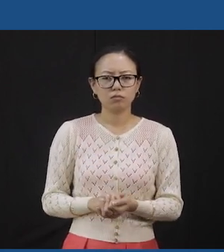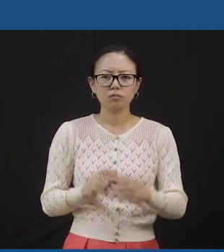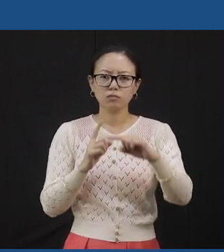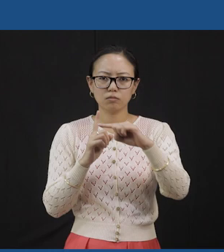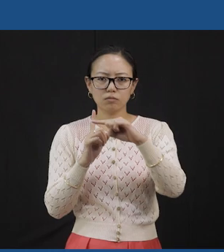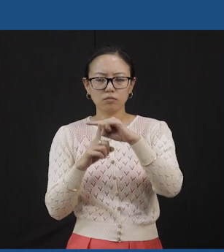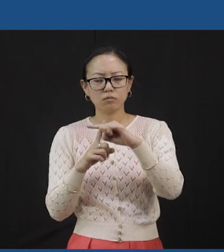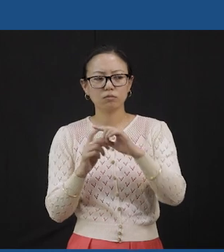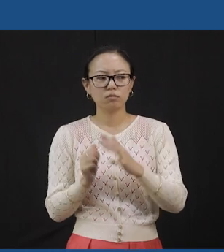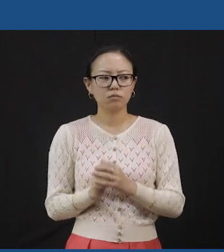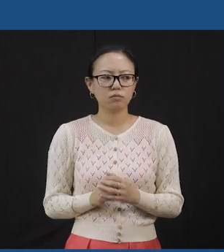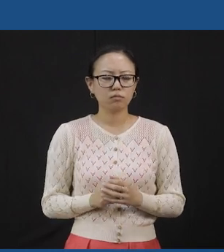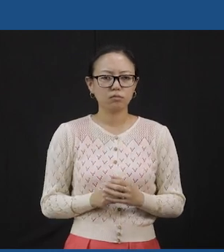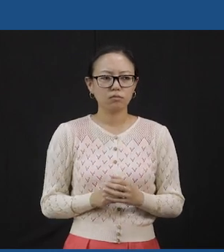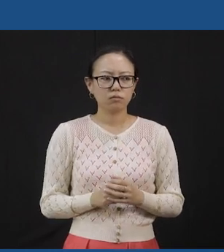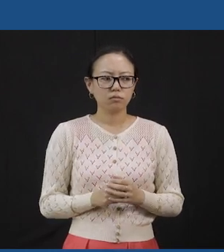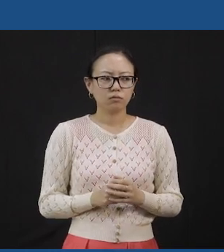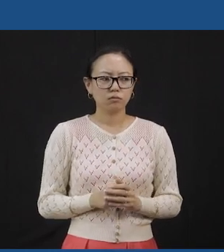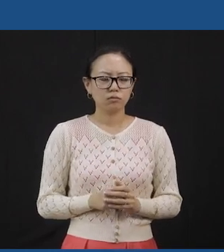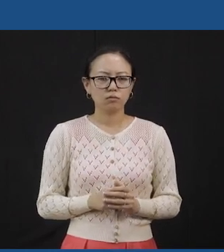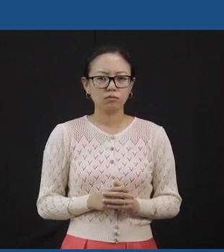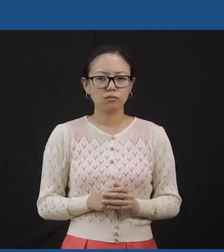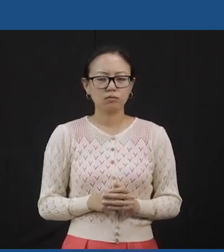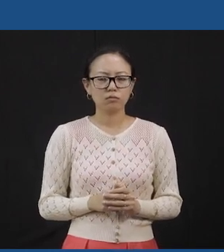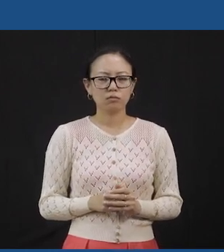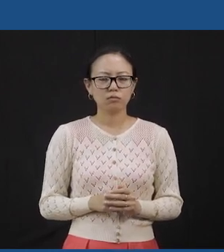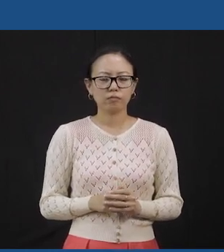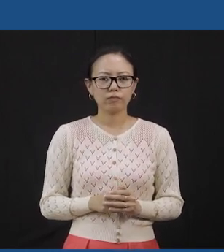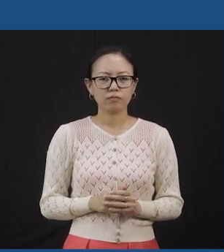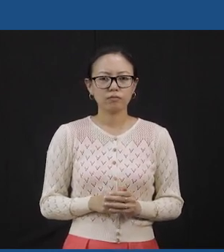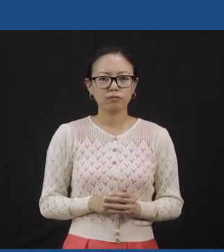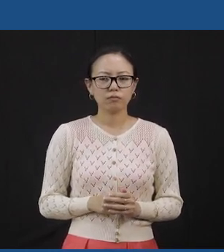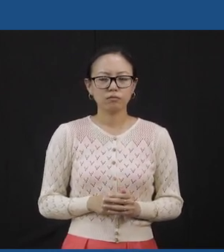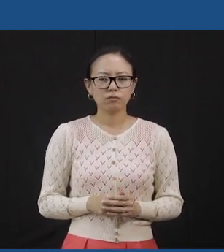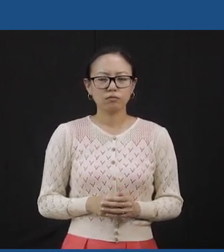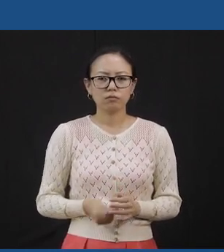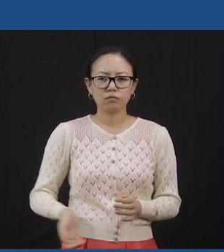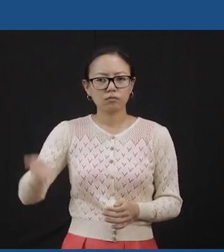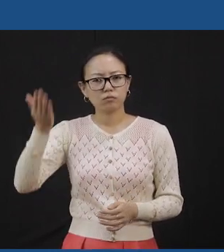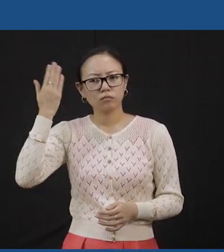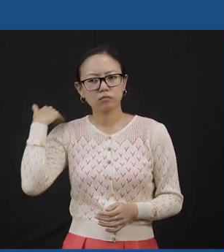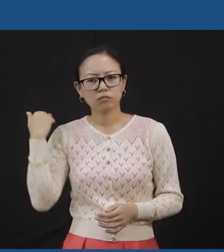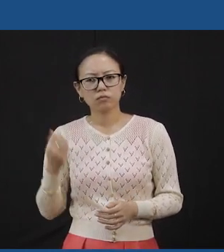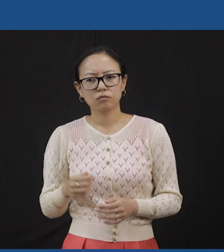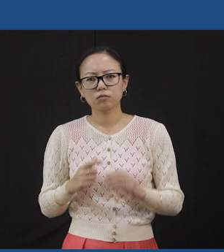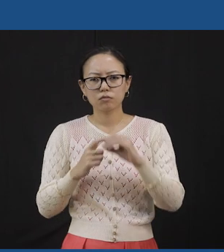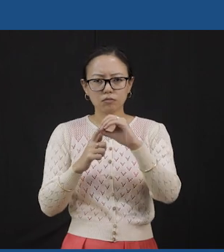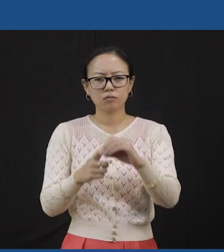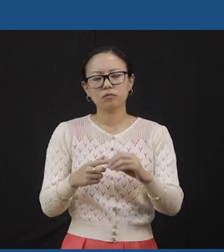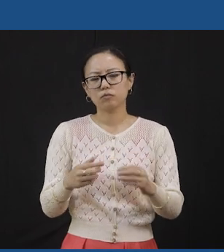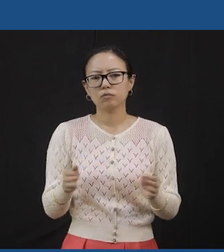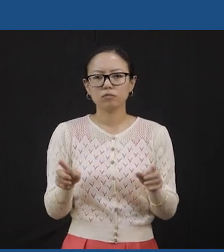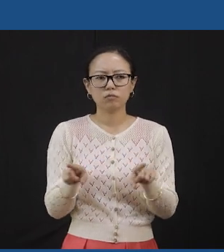So like again, like the previous question, we will do stepwise here again. The first step.